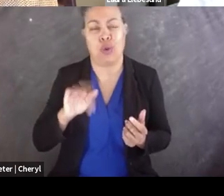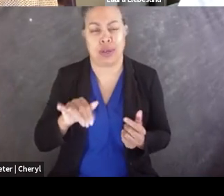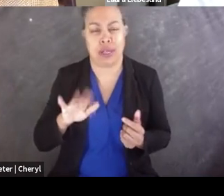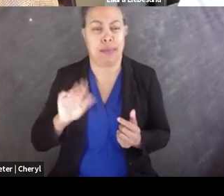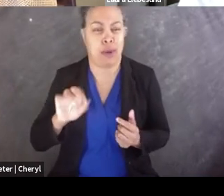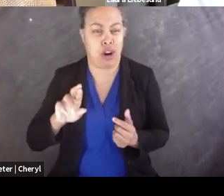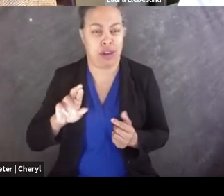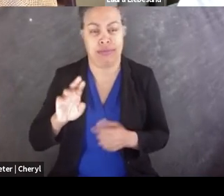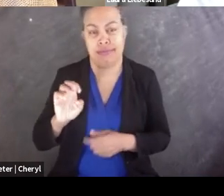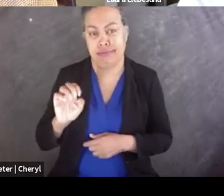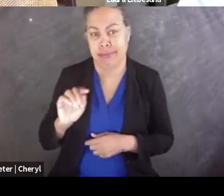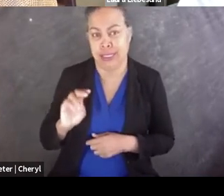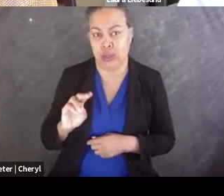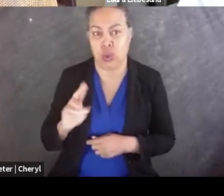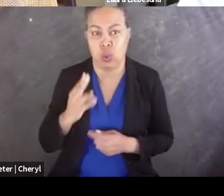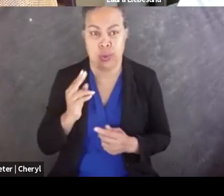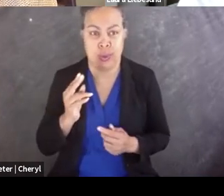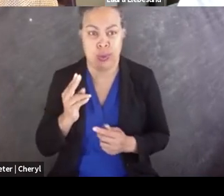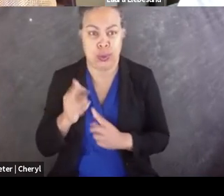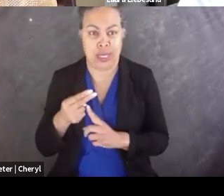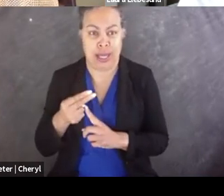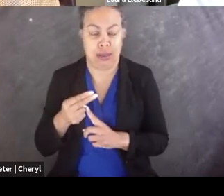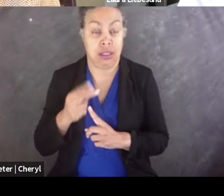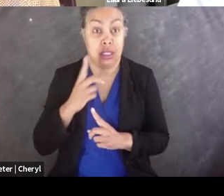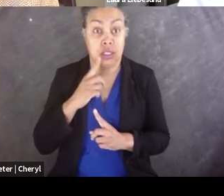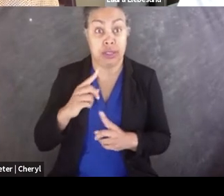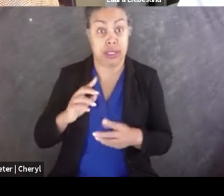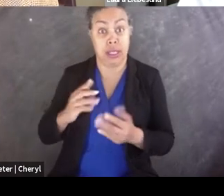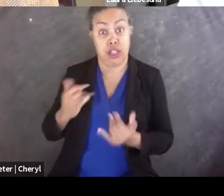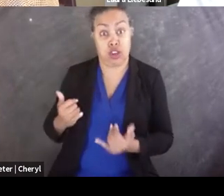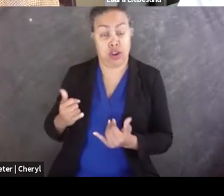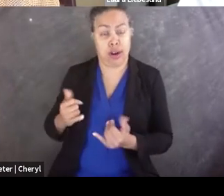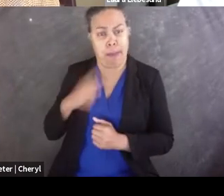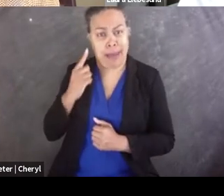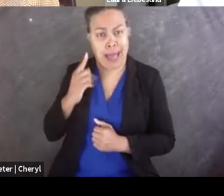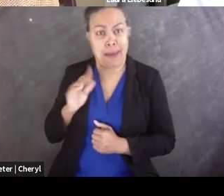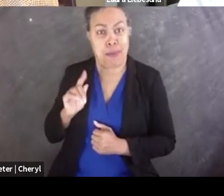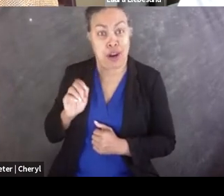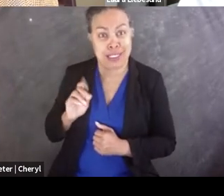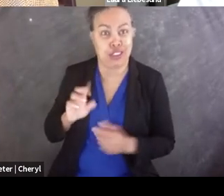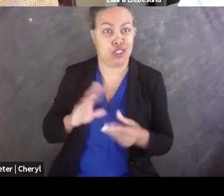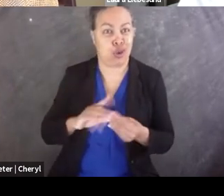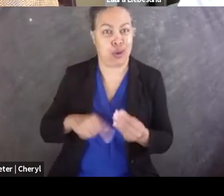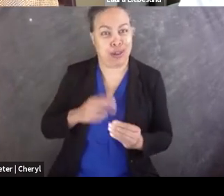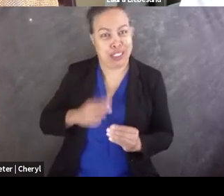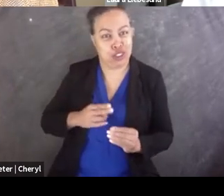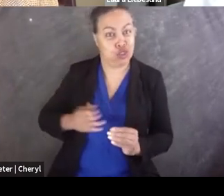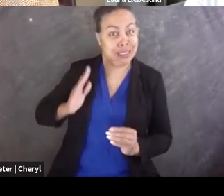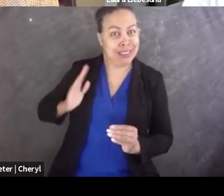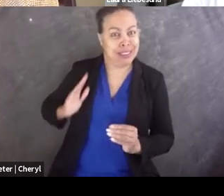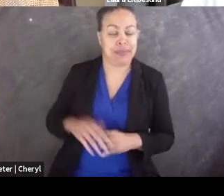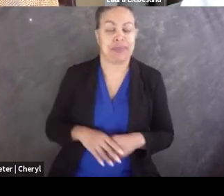And it was all about the history of Black bartenders told from contemporary Black bartenders. So Dwayne Sylvester was there, a number of other bartenders were there